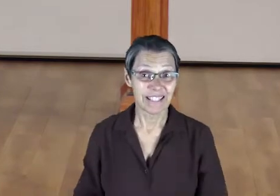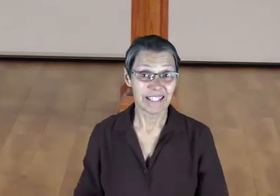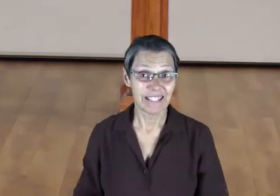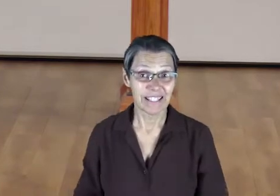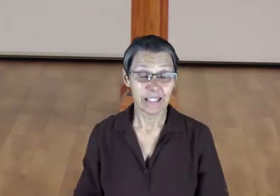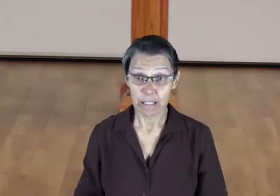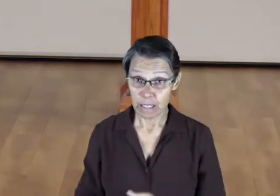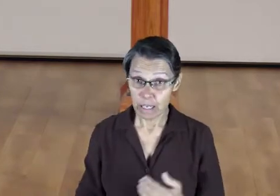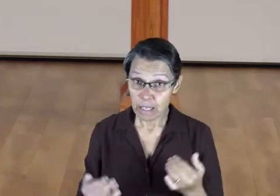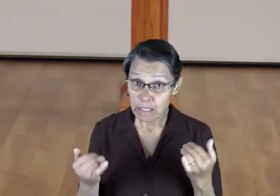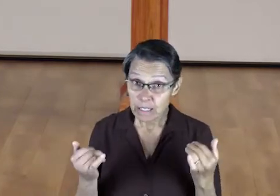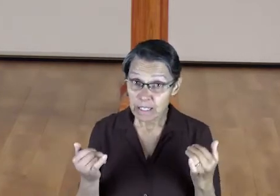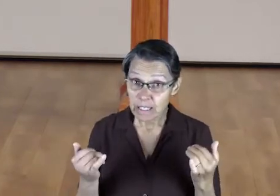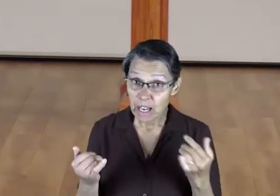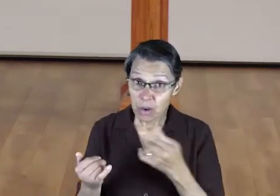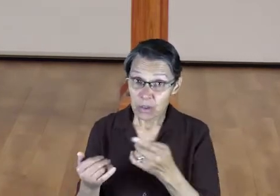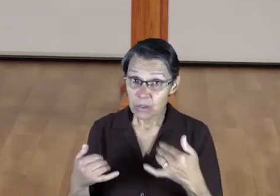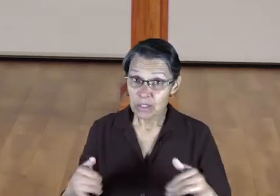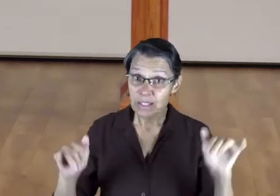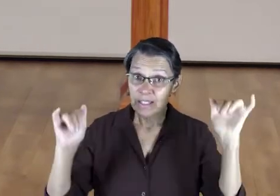Do we still have those places?